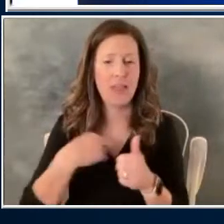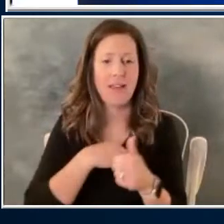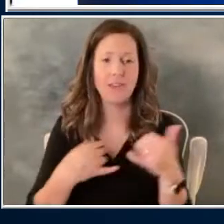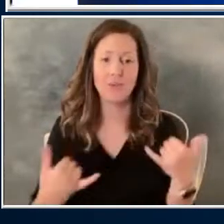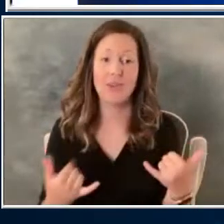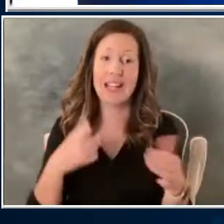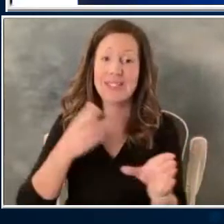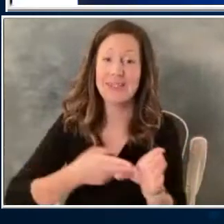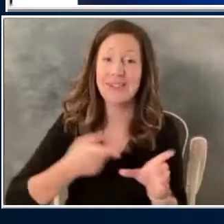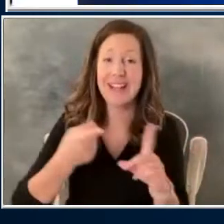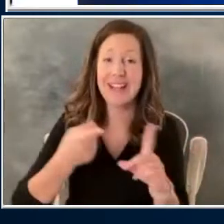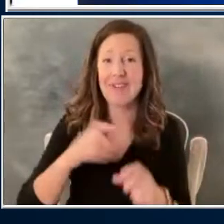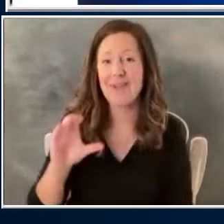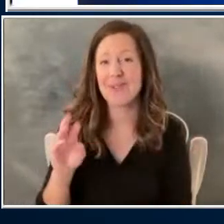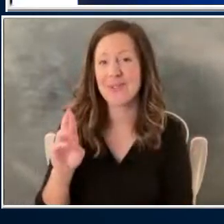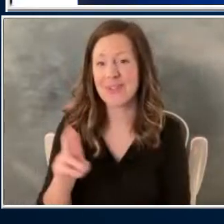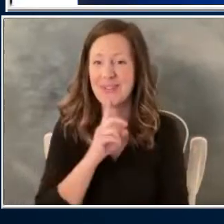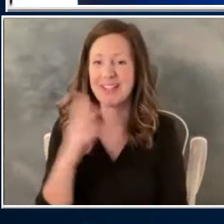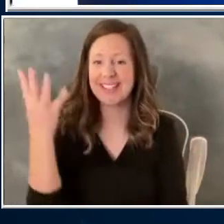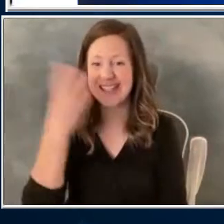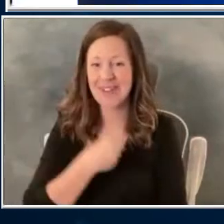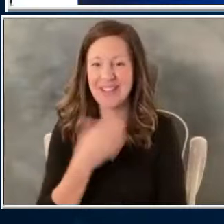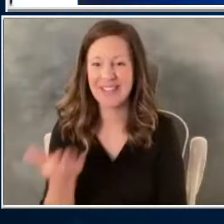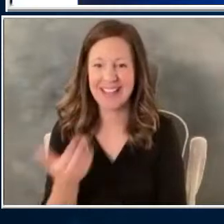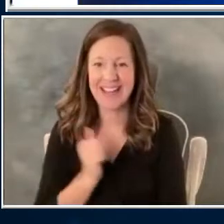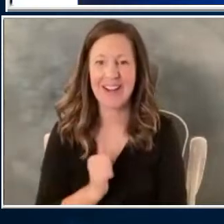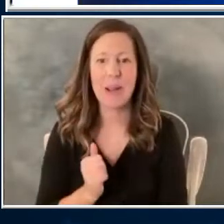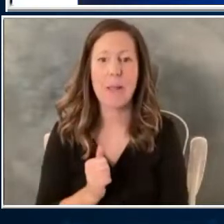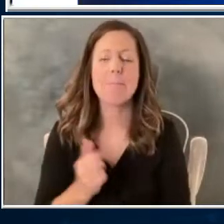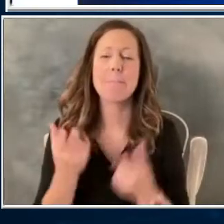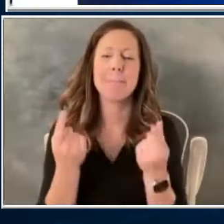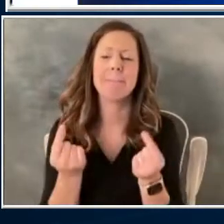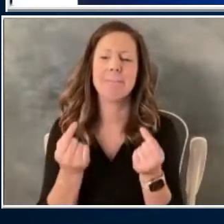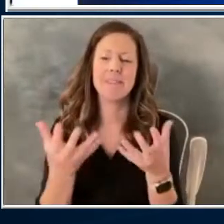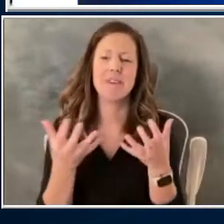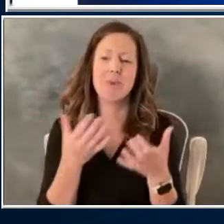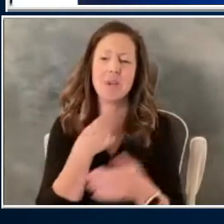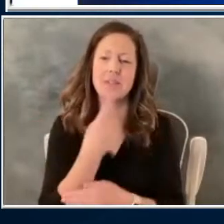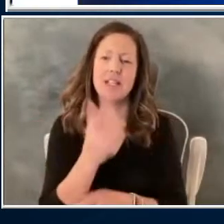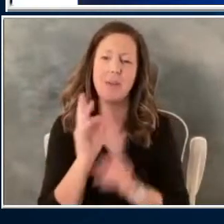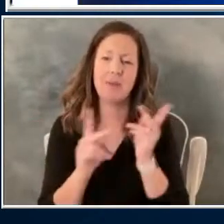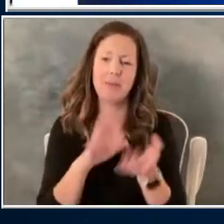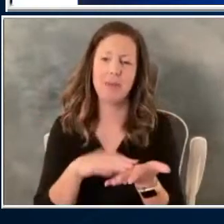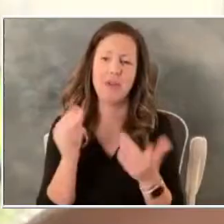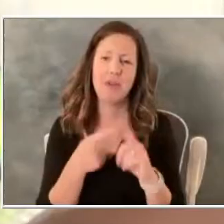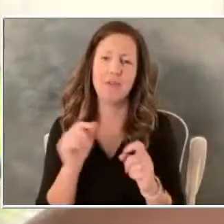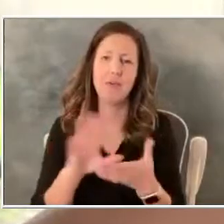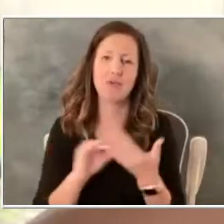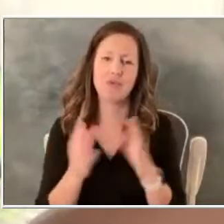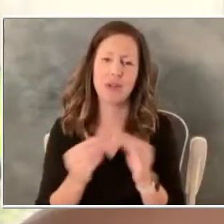Rica. So lovely there. What do you want people to really take away from your story?